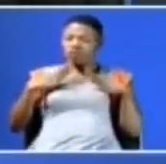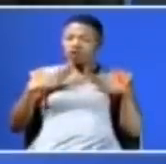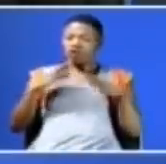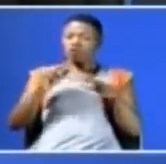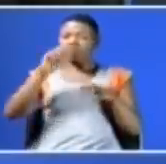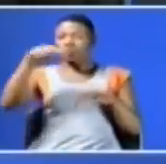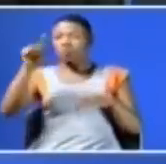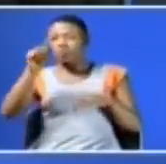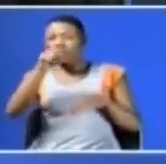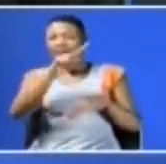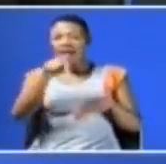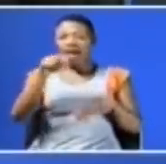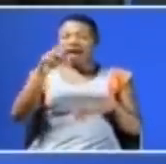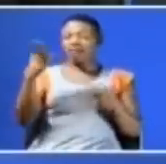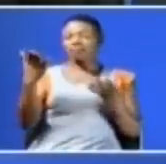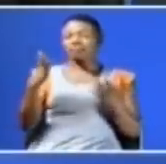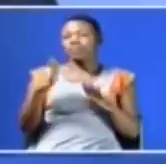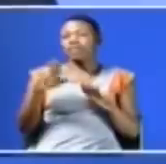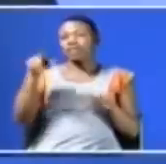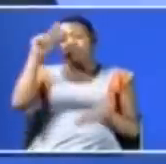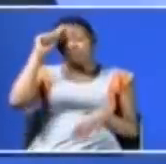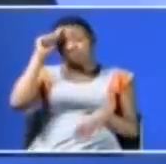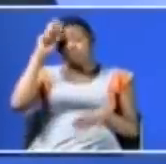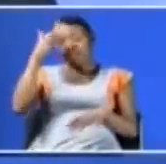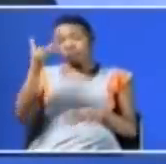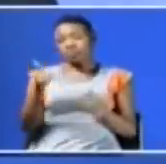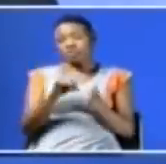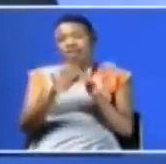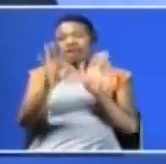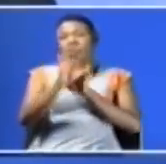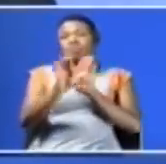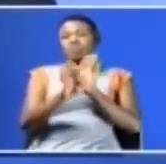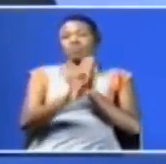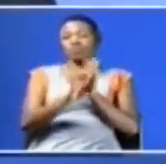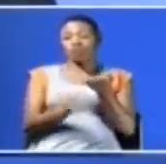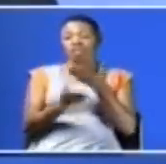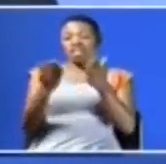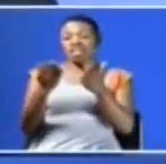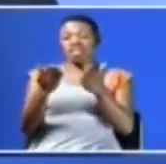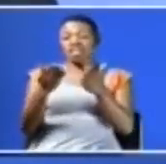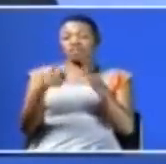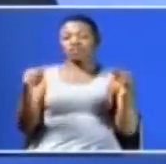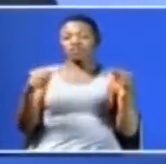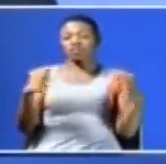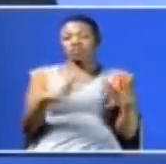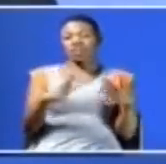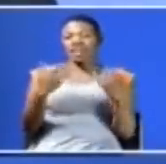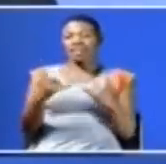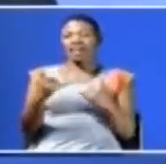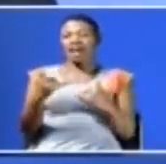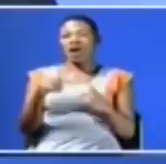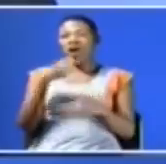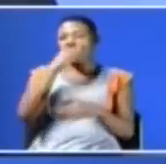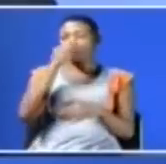checks and the balances, now that the avenue that is provided by the constitution appears not to be working? So the likes of Mudavadi,